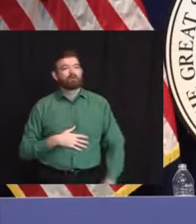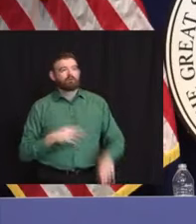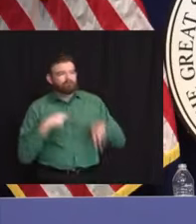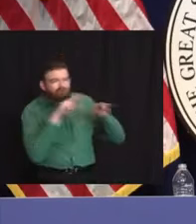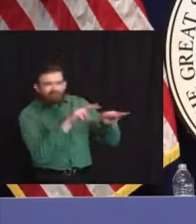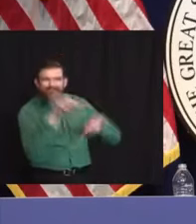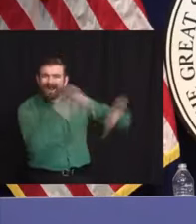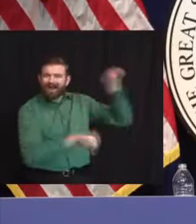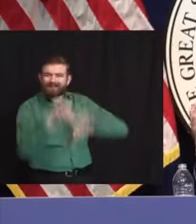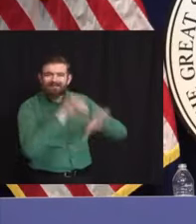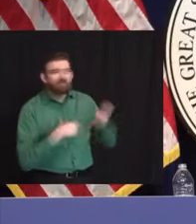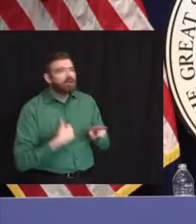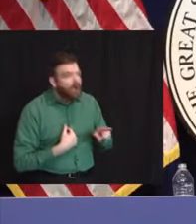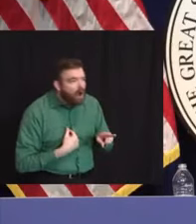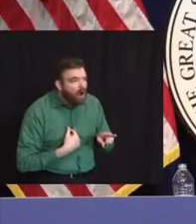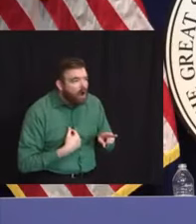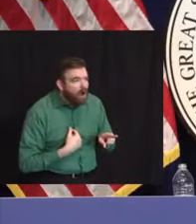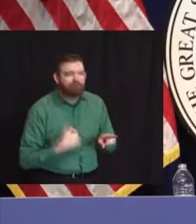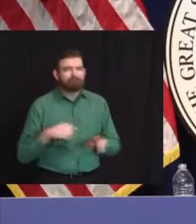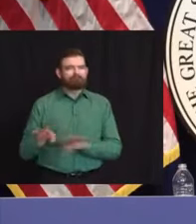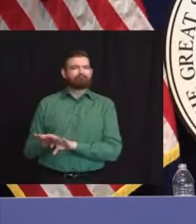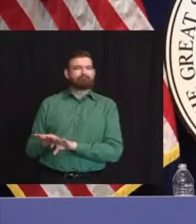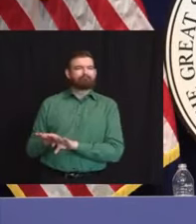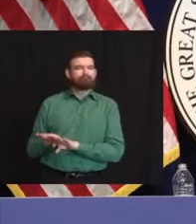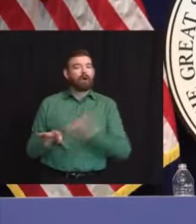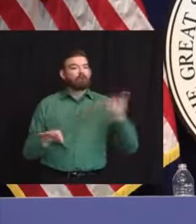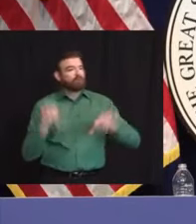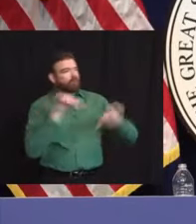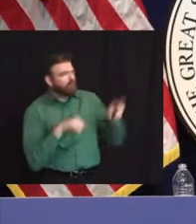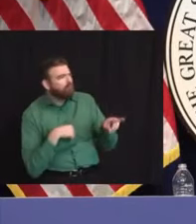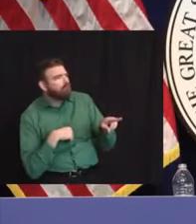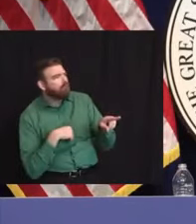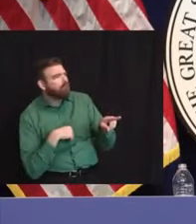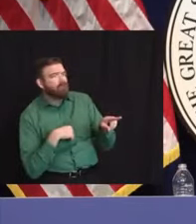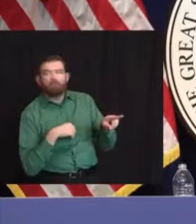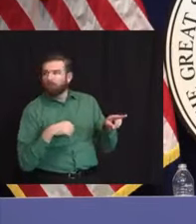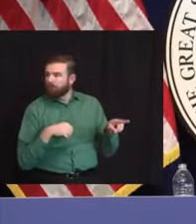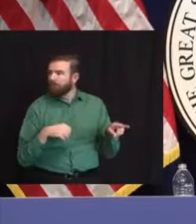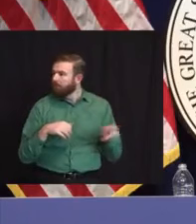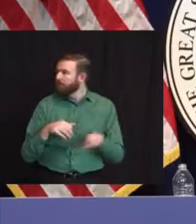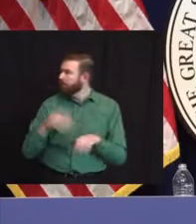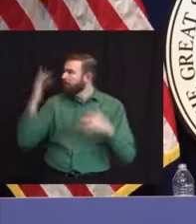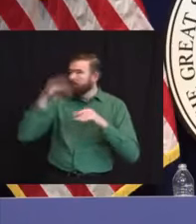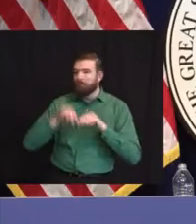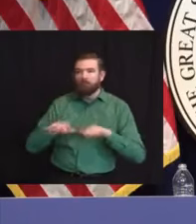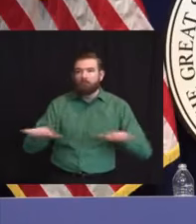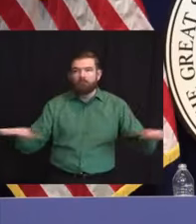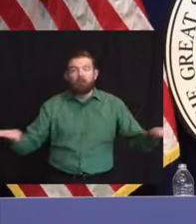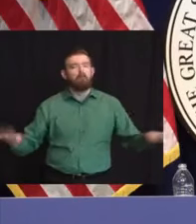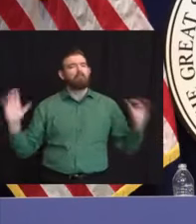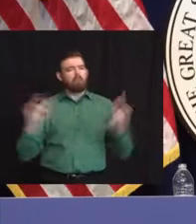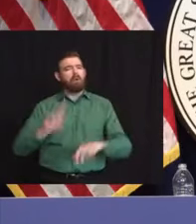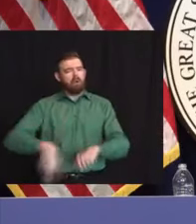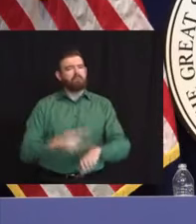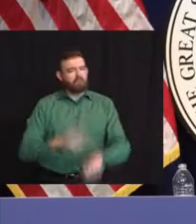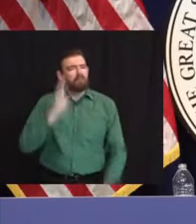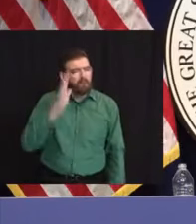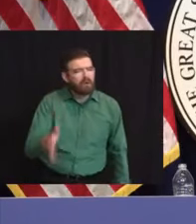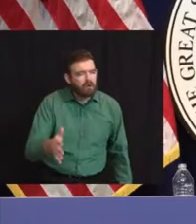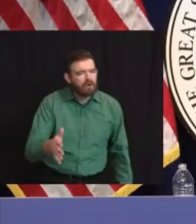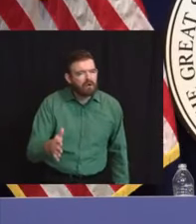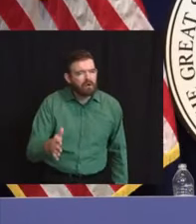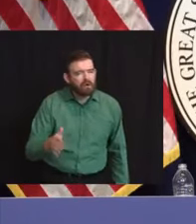time, including gathering as many wise women and men we can in the state and perhaps